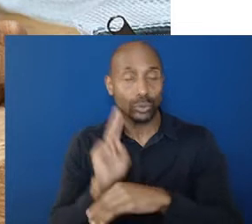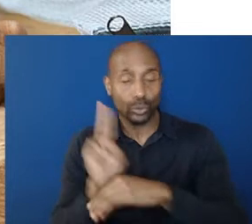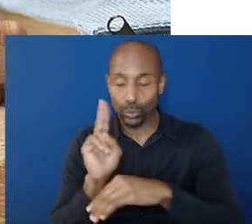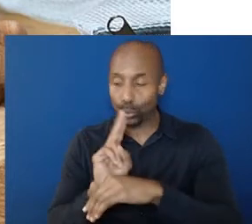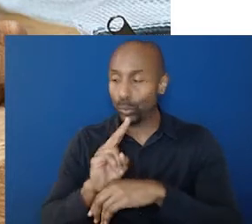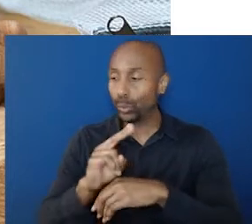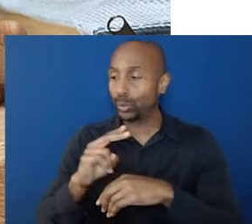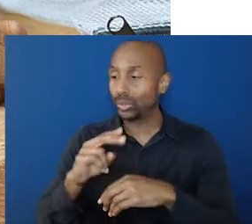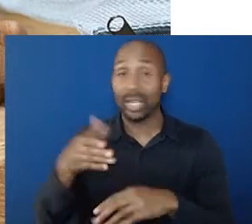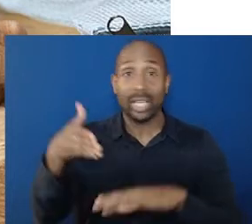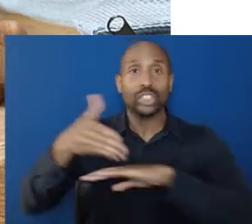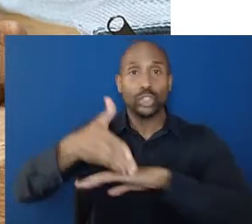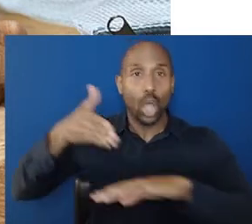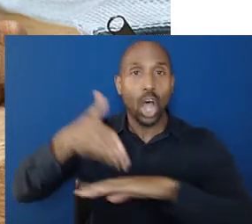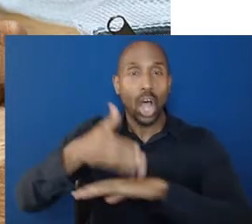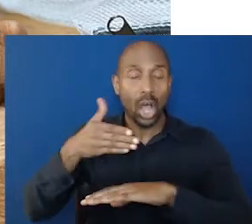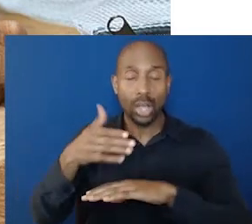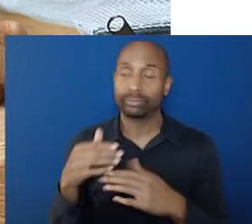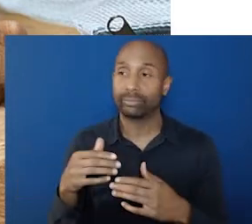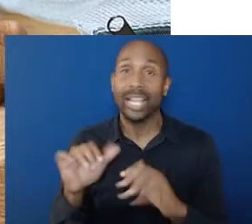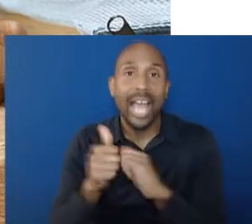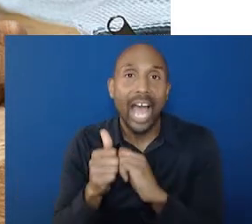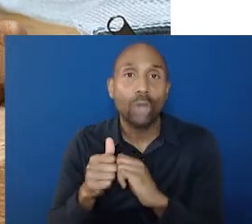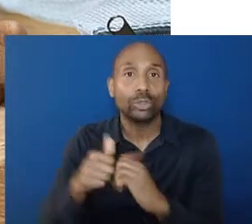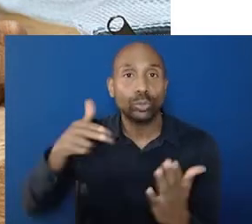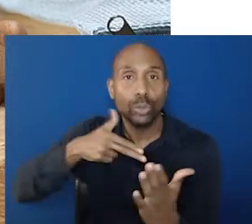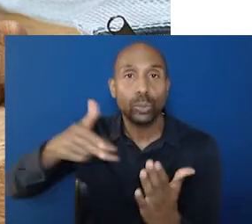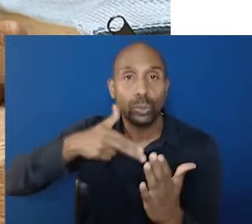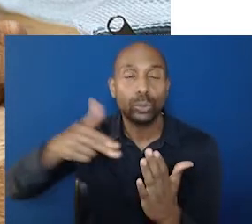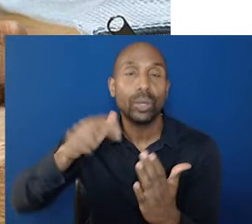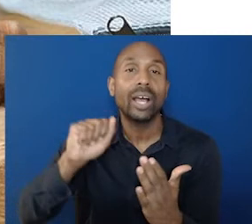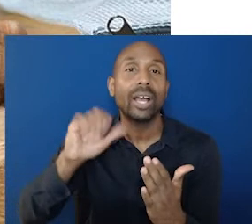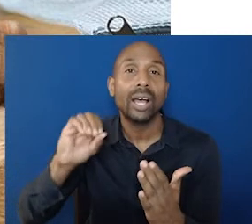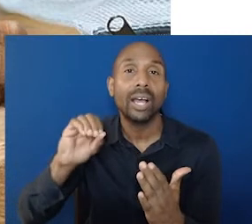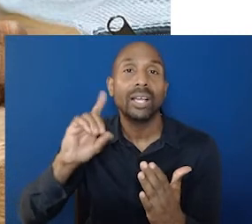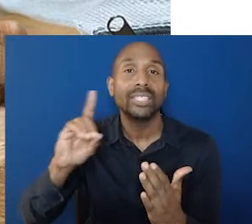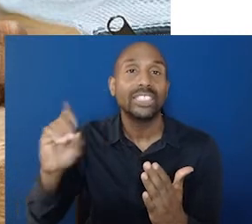They learn how to clean up and finish. And they work with